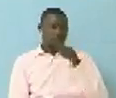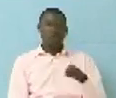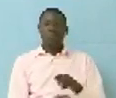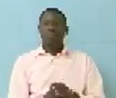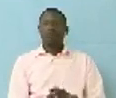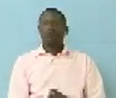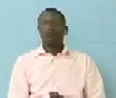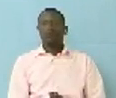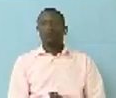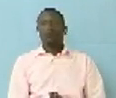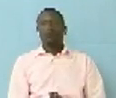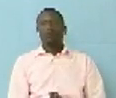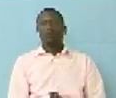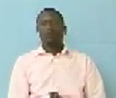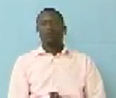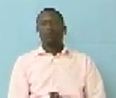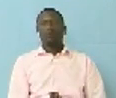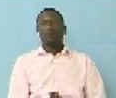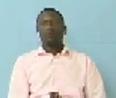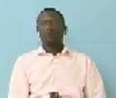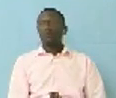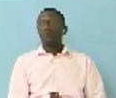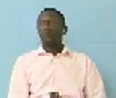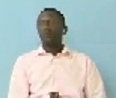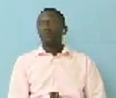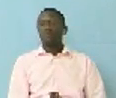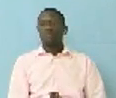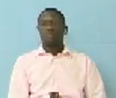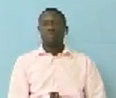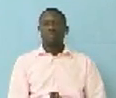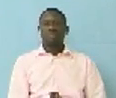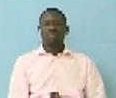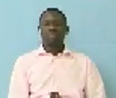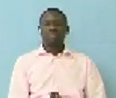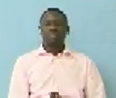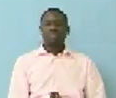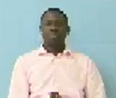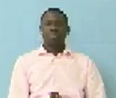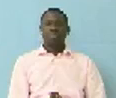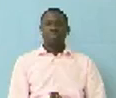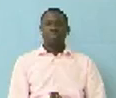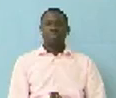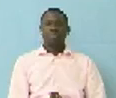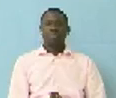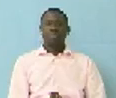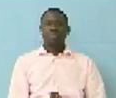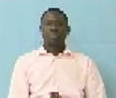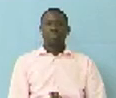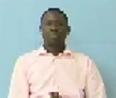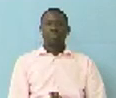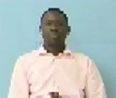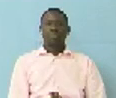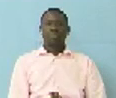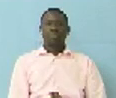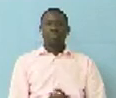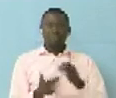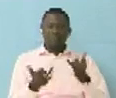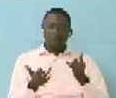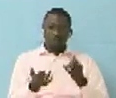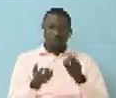Well, General, you can huff and puff at the same time. You've just told